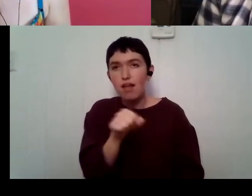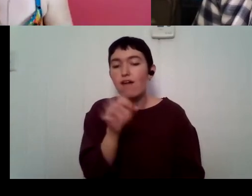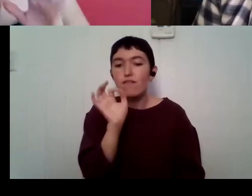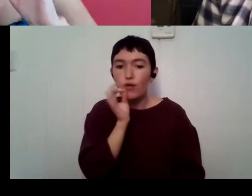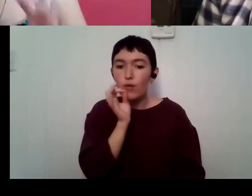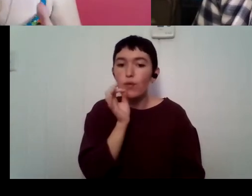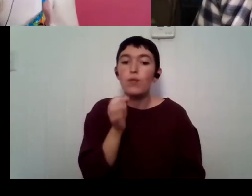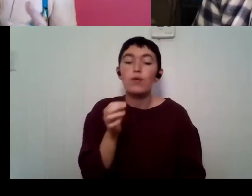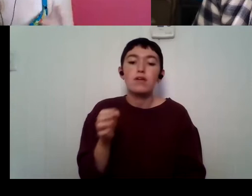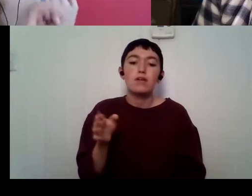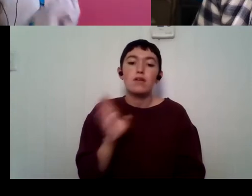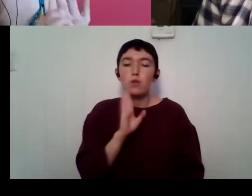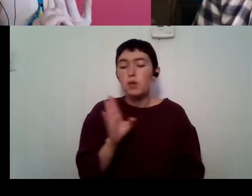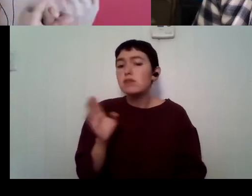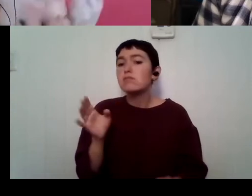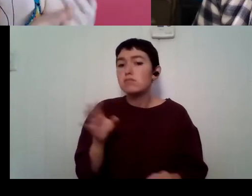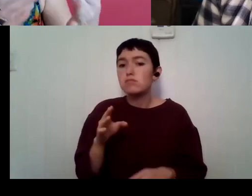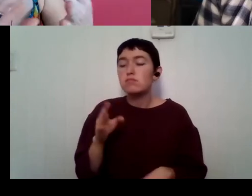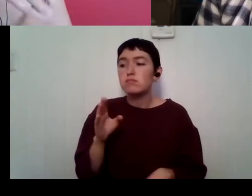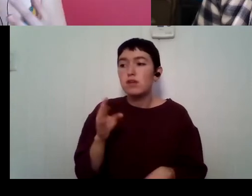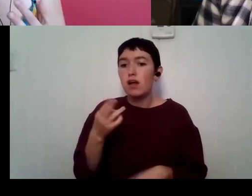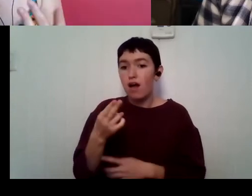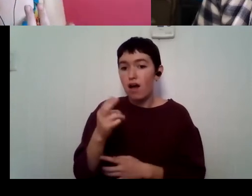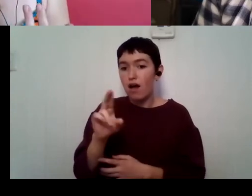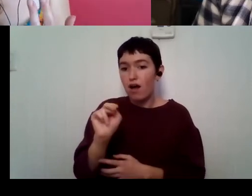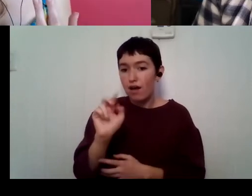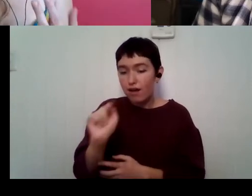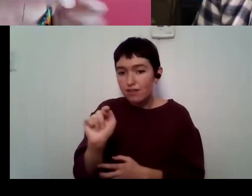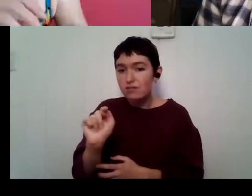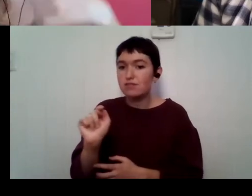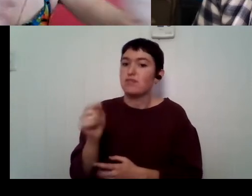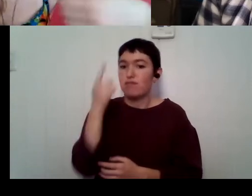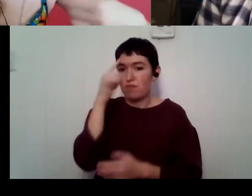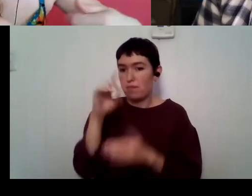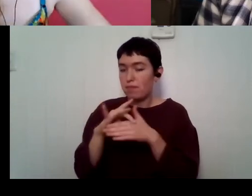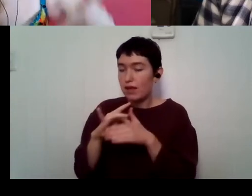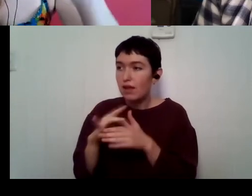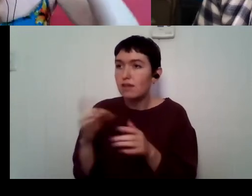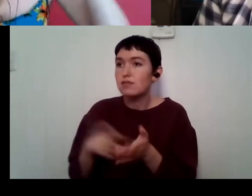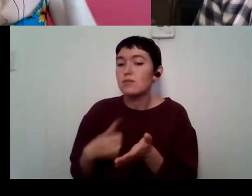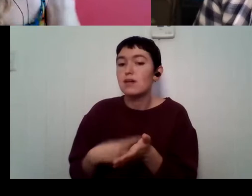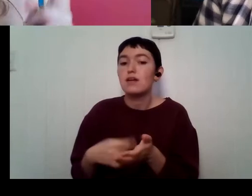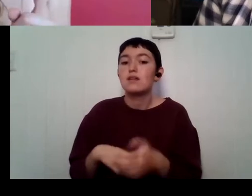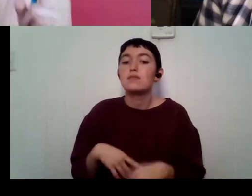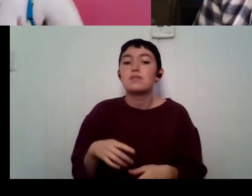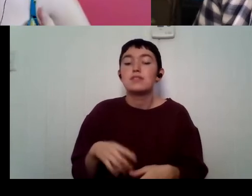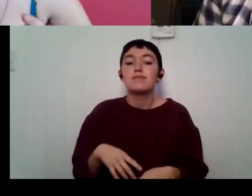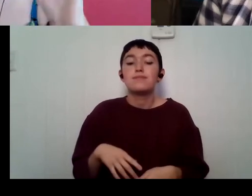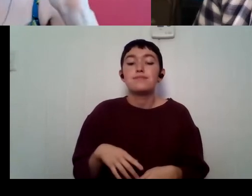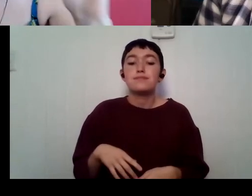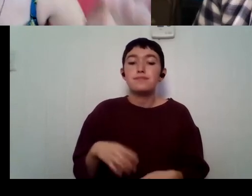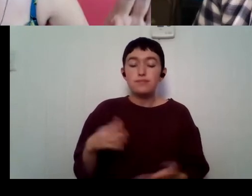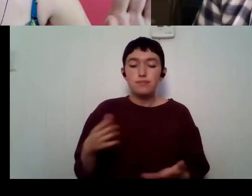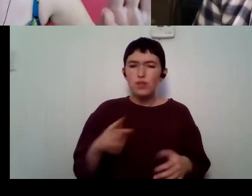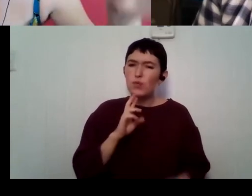will hunt. Another really cool thing, chimpanzee males will hunt in groups. They oftentimes will share the meat. A really cool thing,